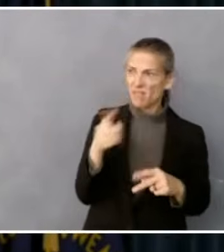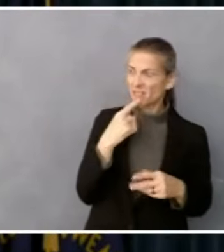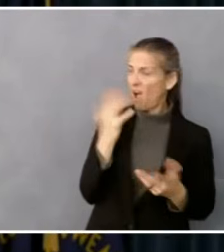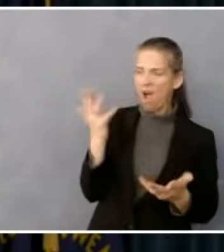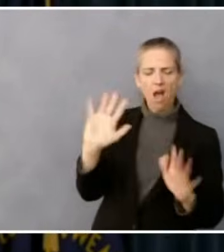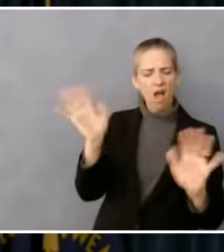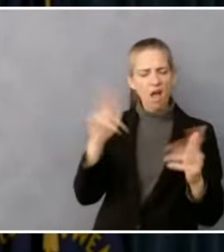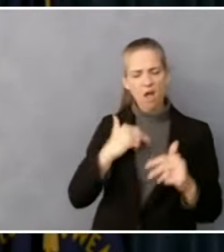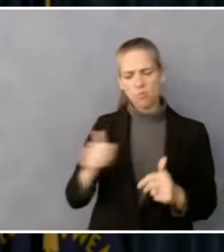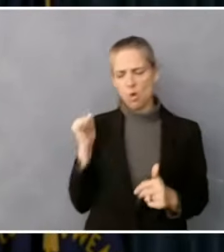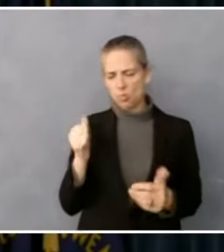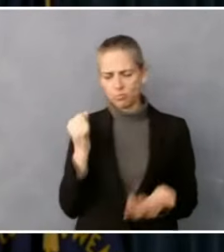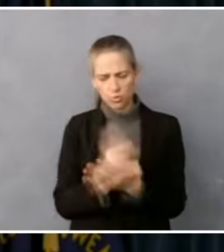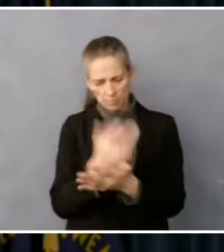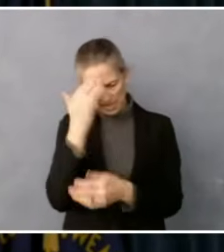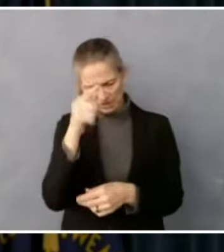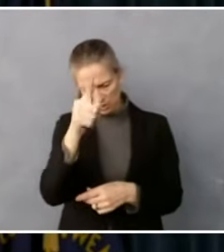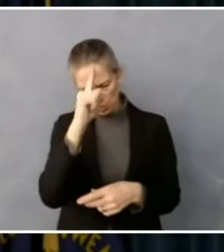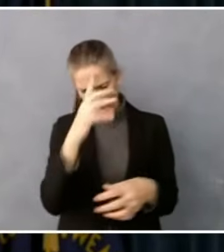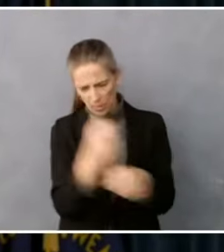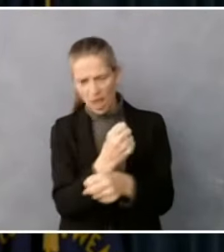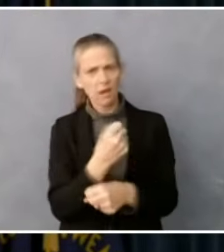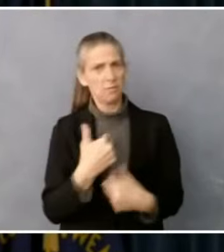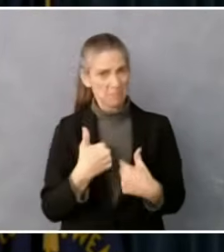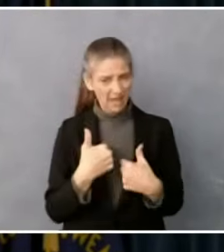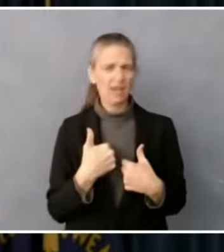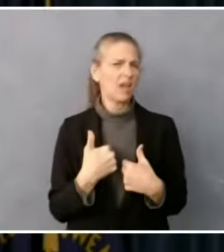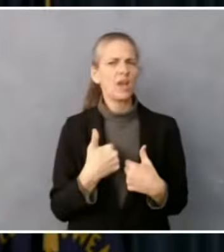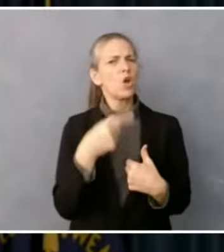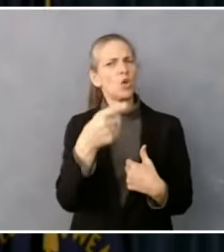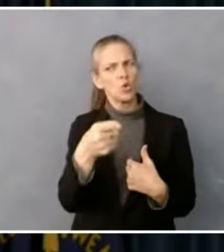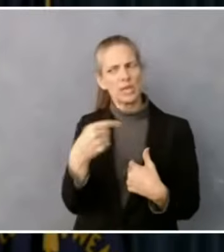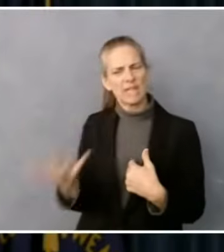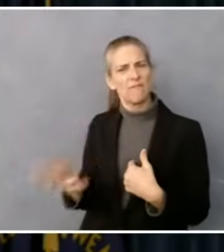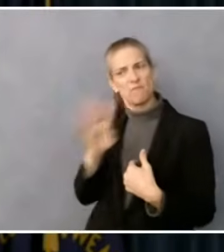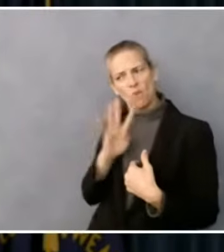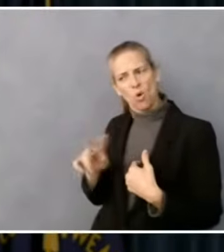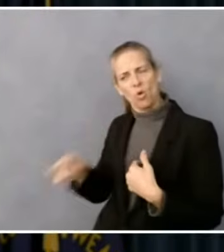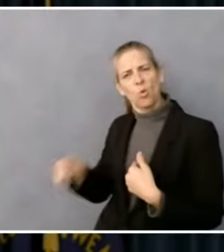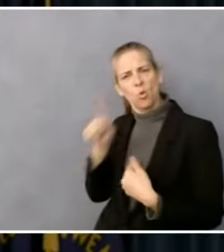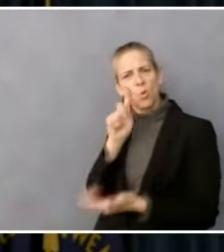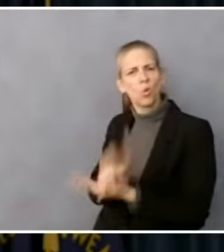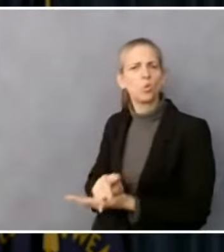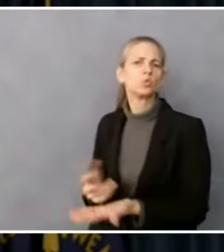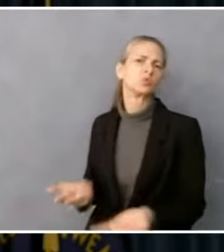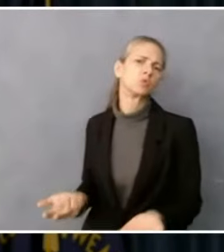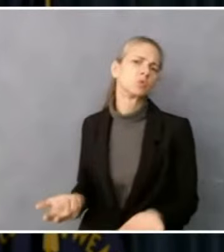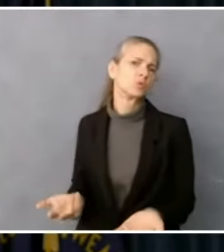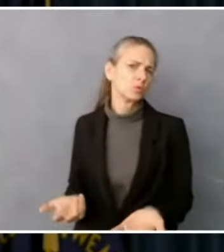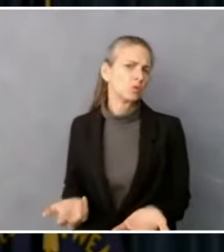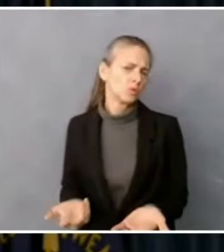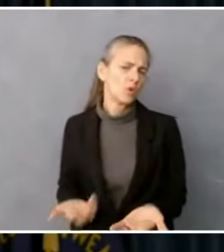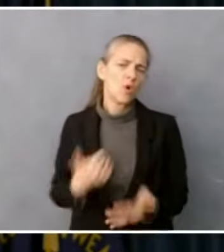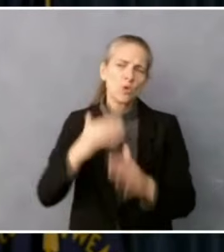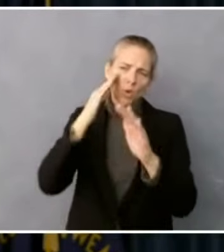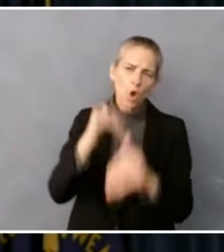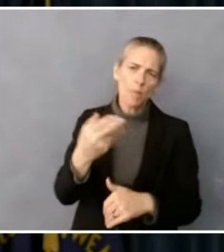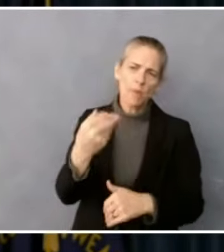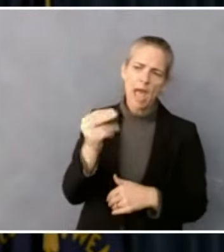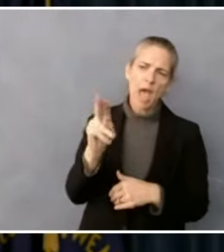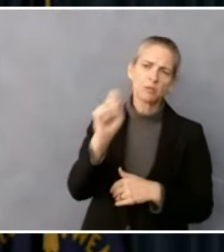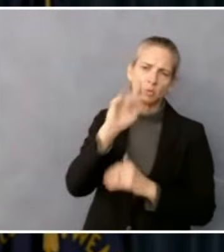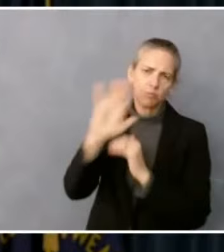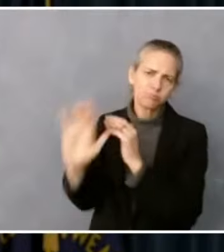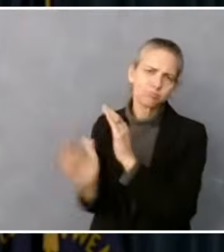they're really doing is handing another group of 4-year-olds a loss. I hope the House will amend their budget and prioritize the